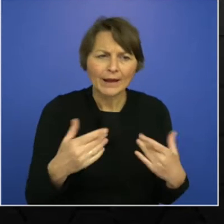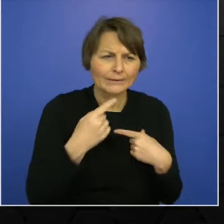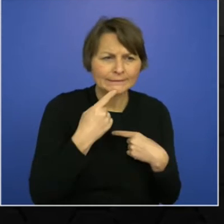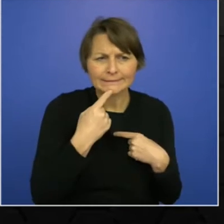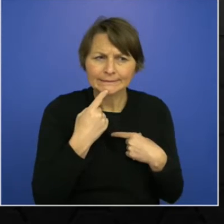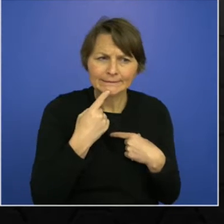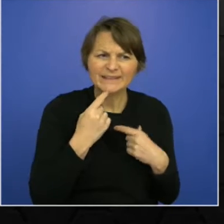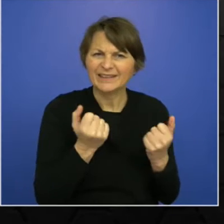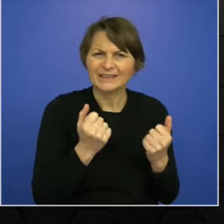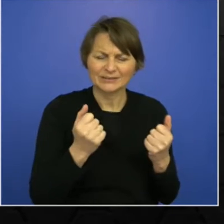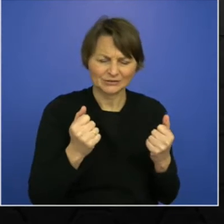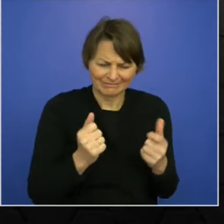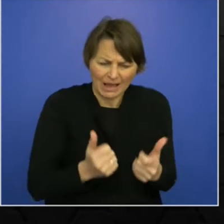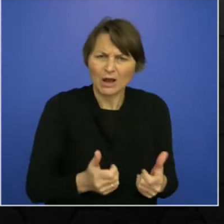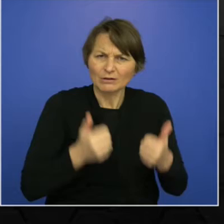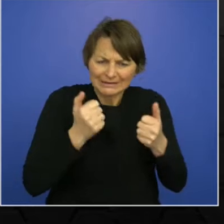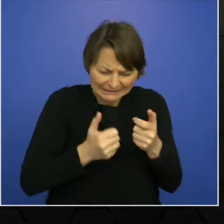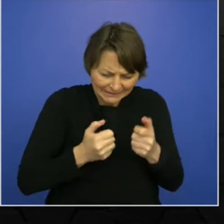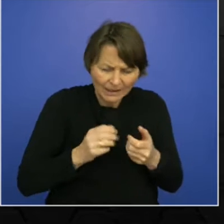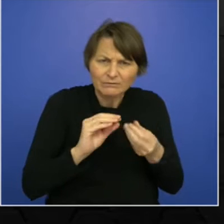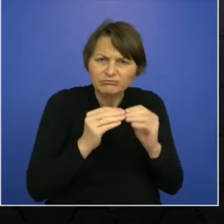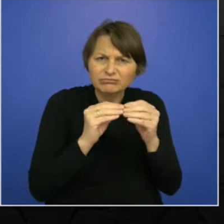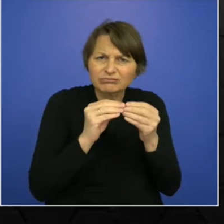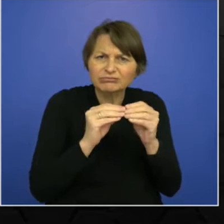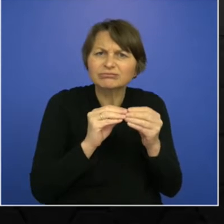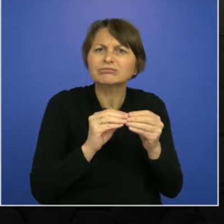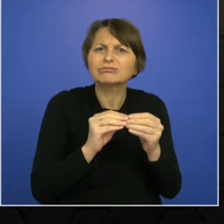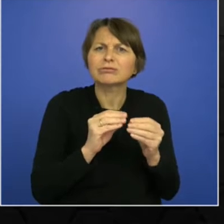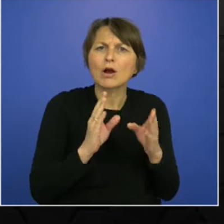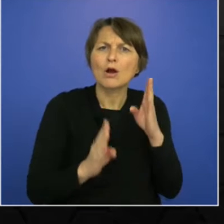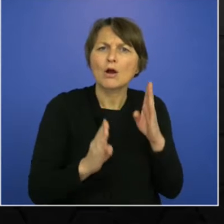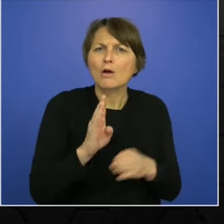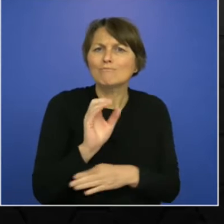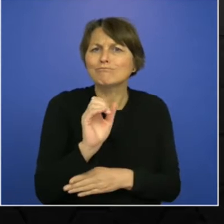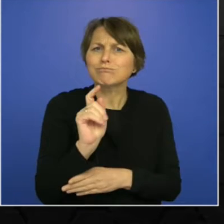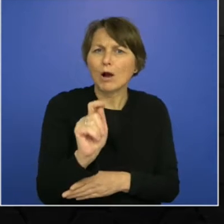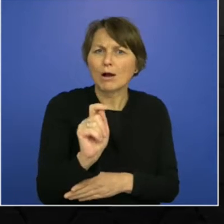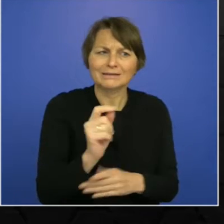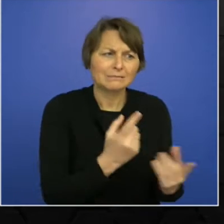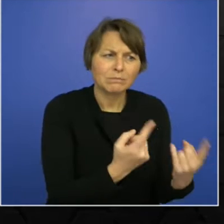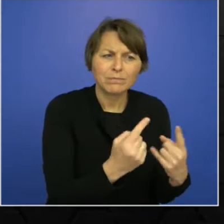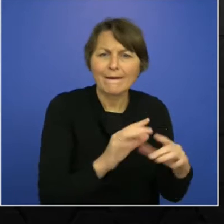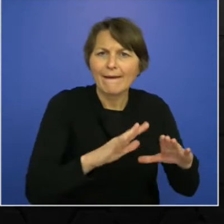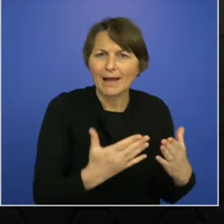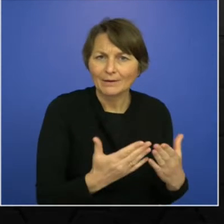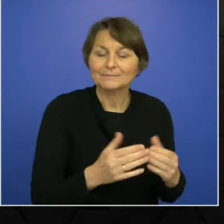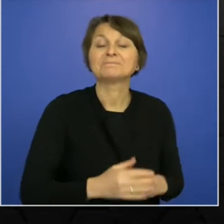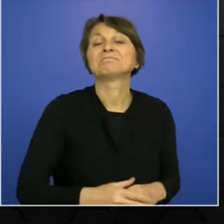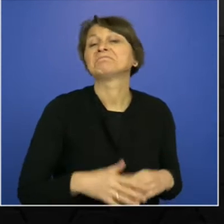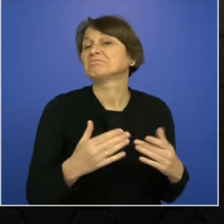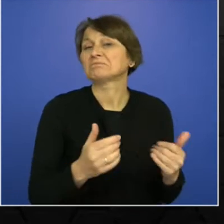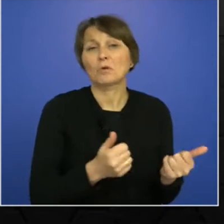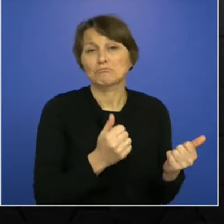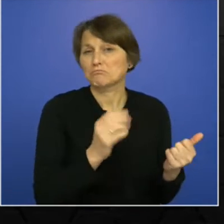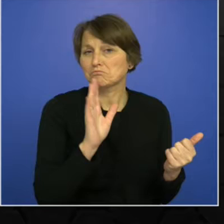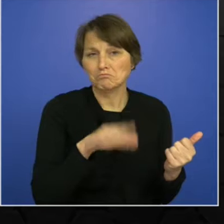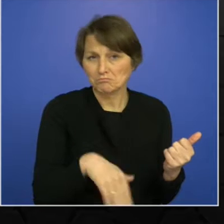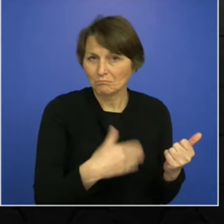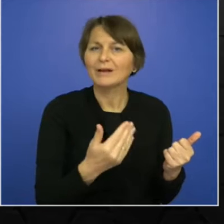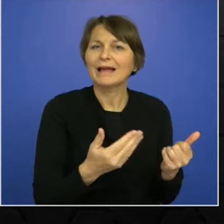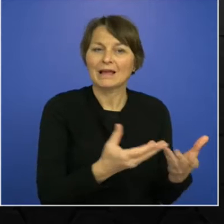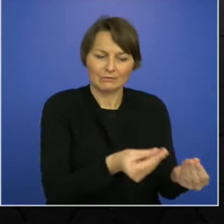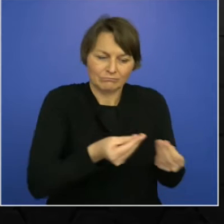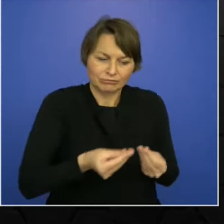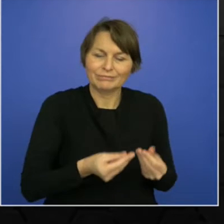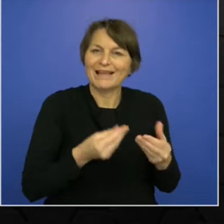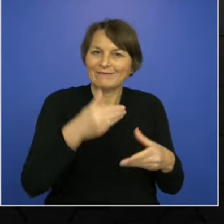bot. And all of this is because the Azure HubSpot service has integration with language understanding intelligence